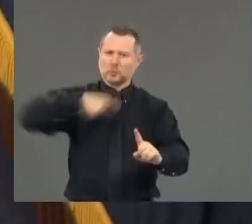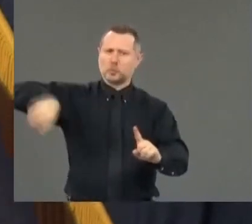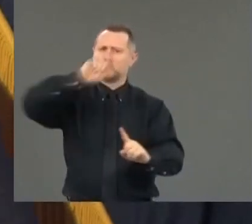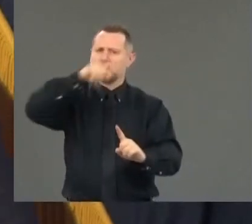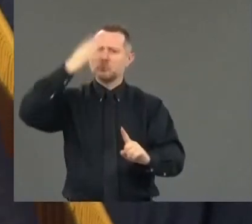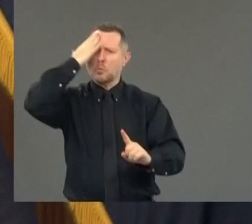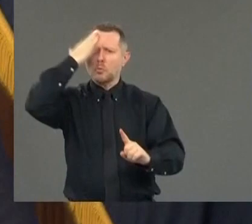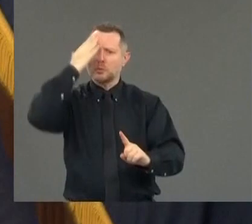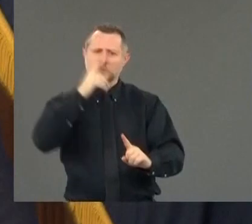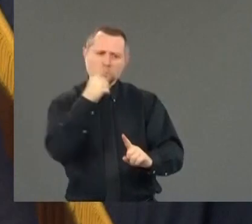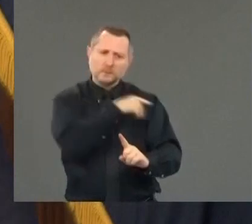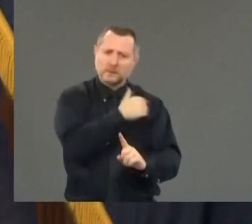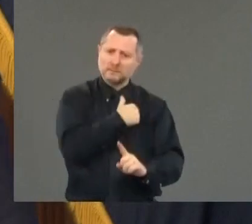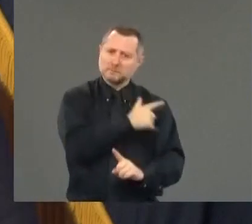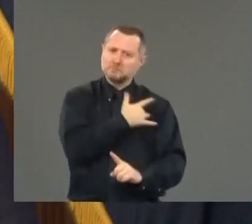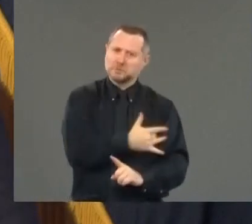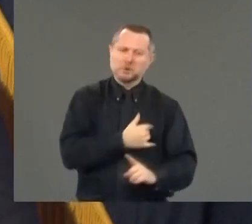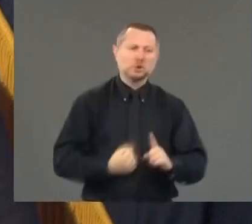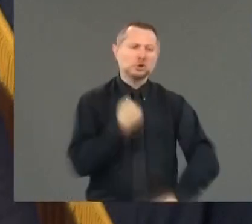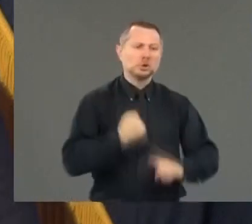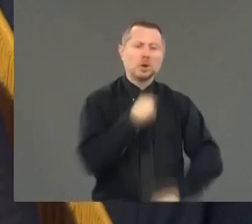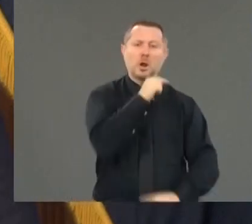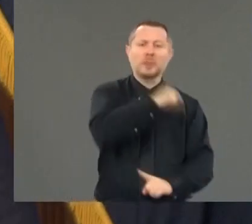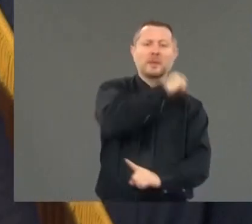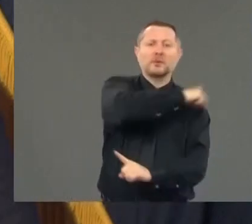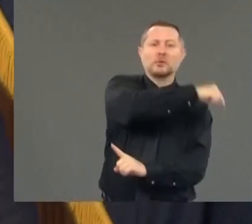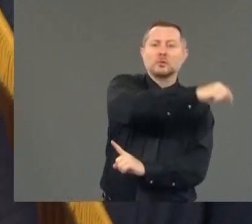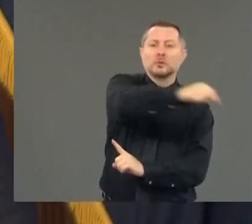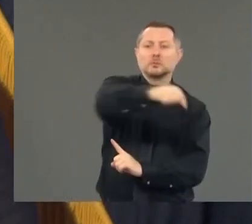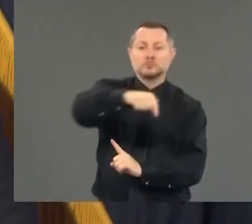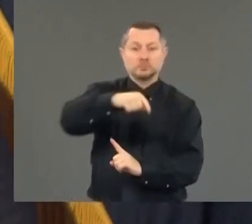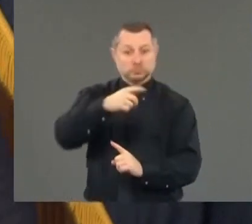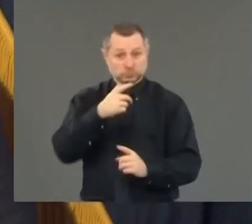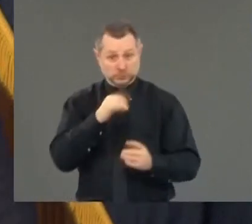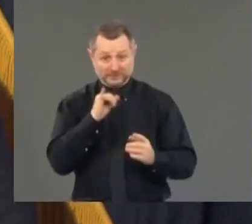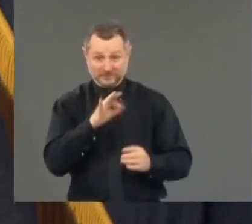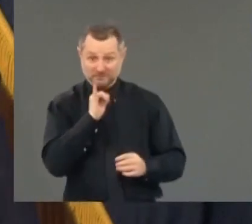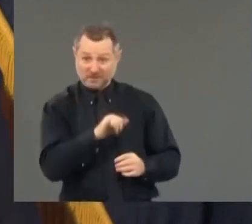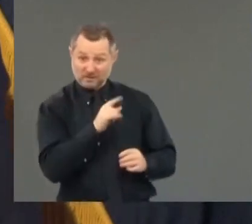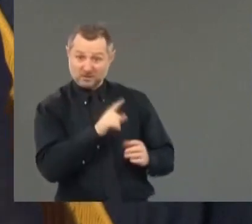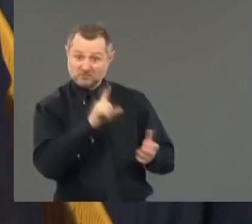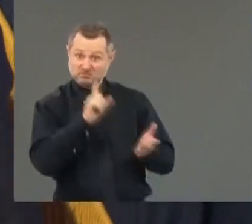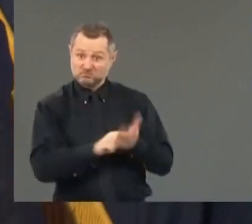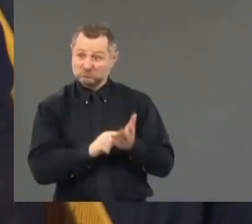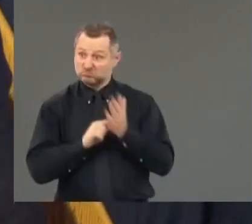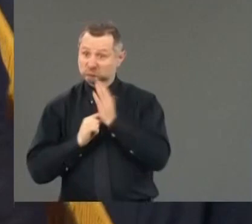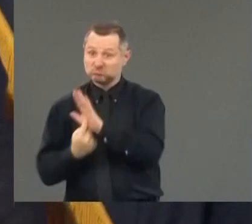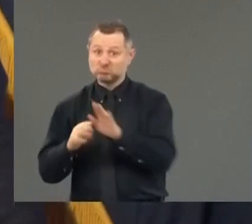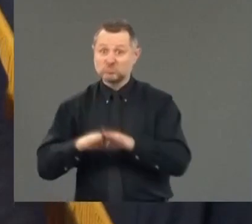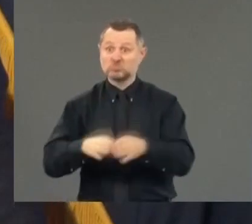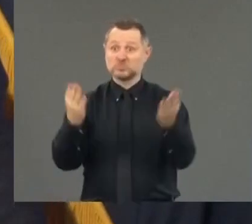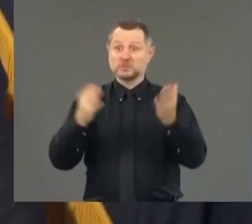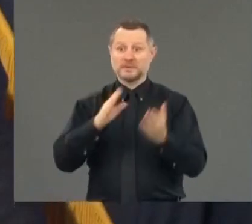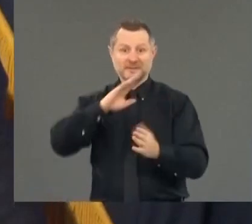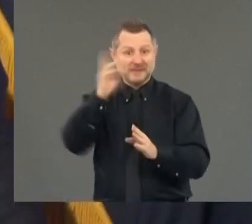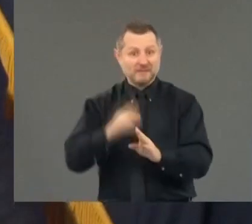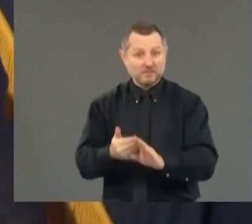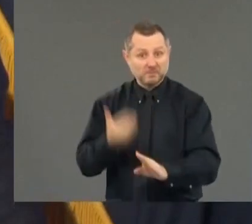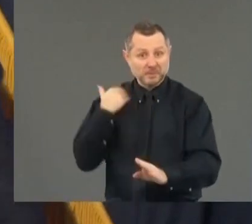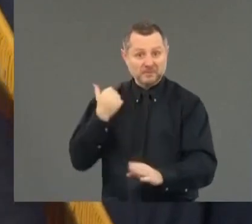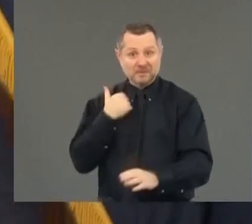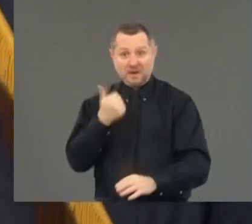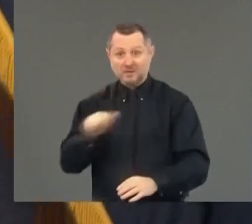pattern. By the way, if you release the record and it says there has never been any prior